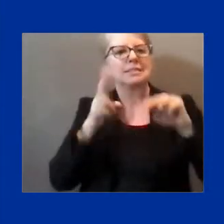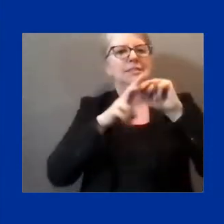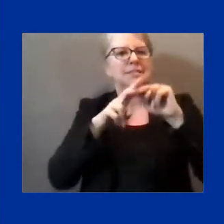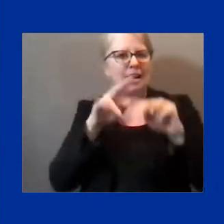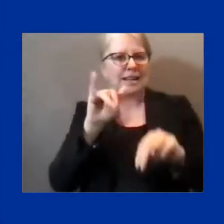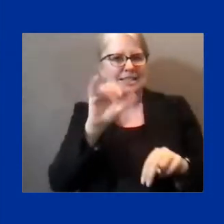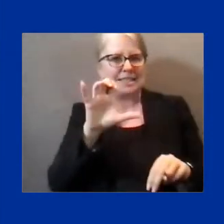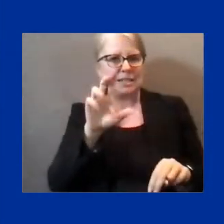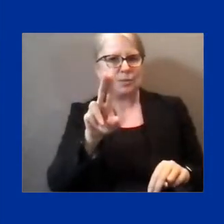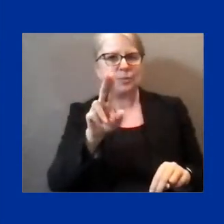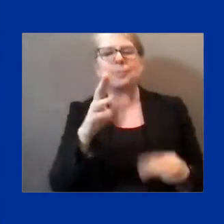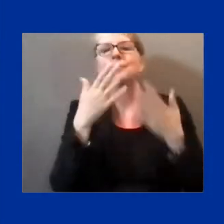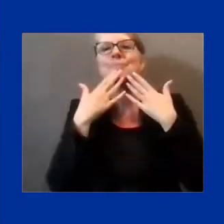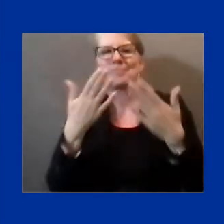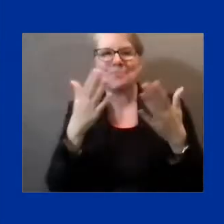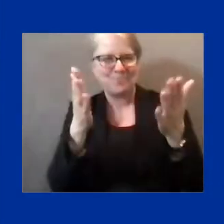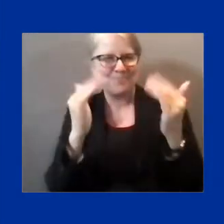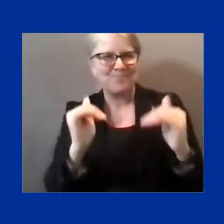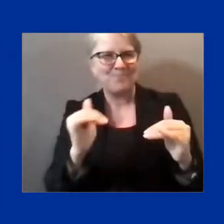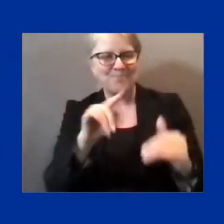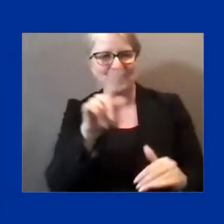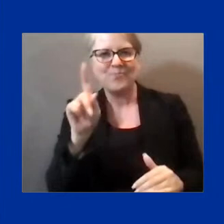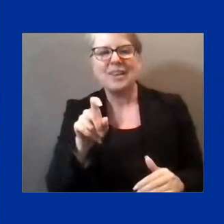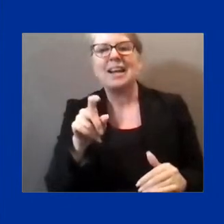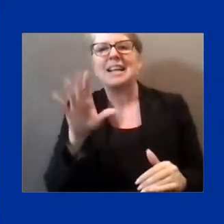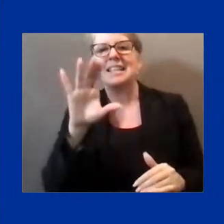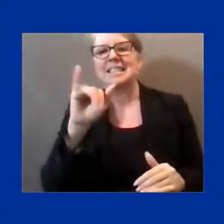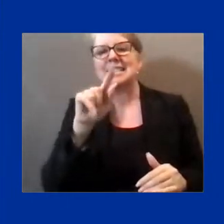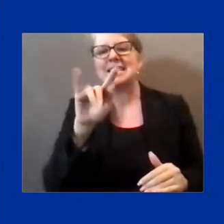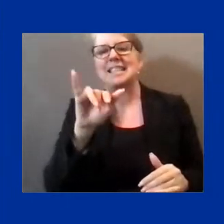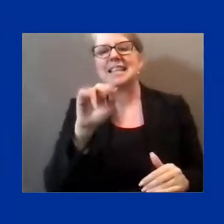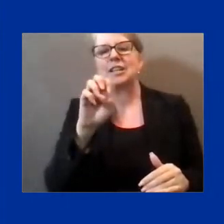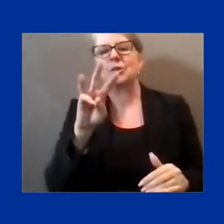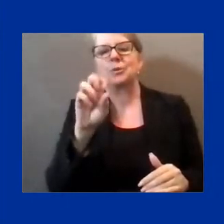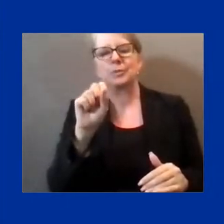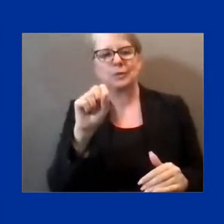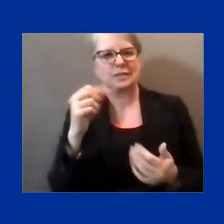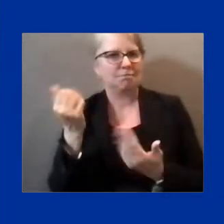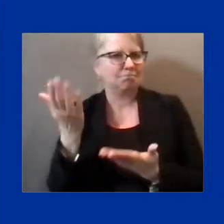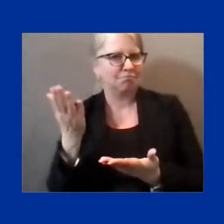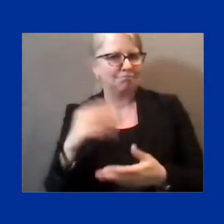Thank you. Our next question will be from City News. Eric O'Brien, please go ahead.